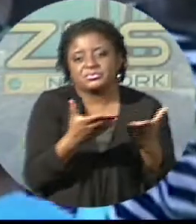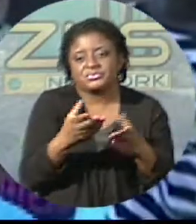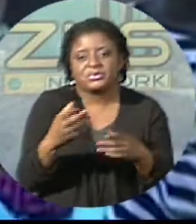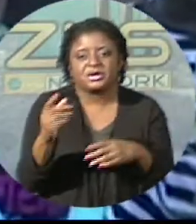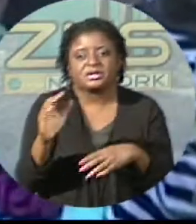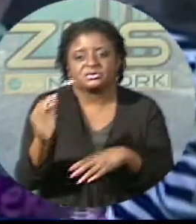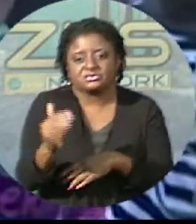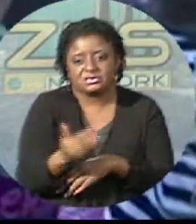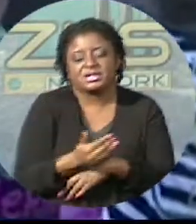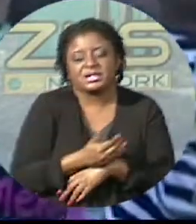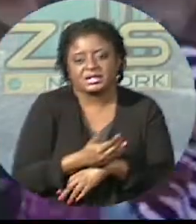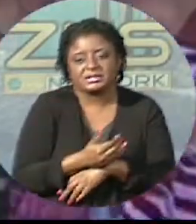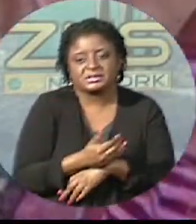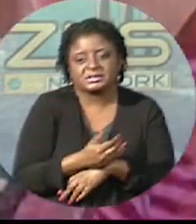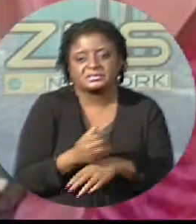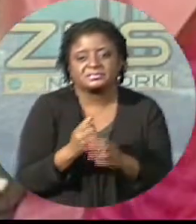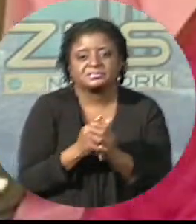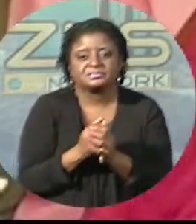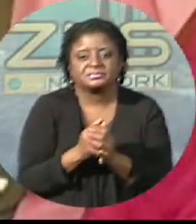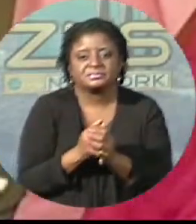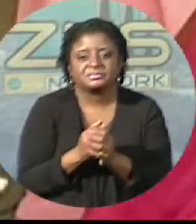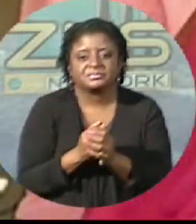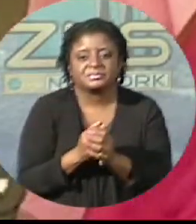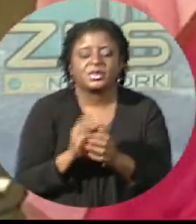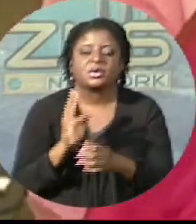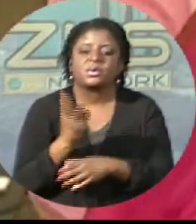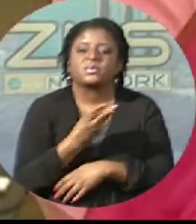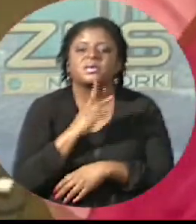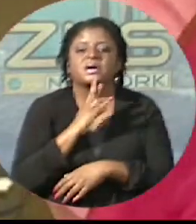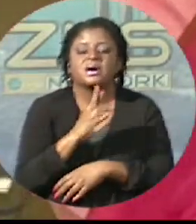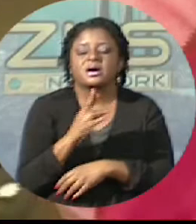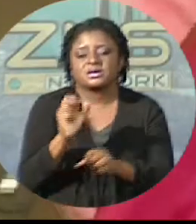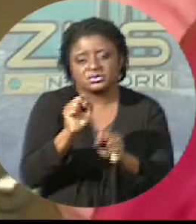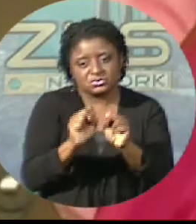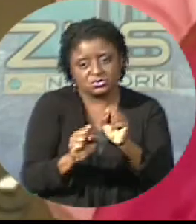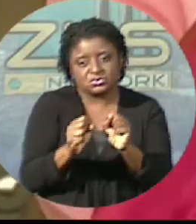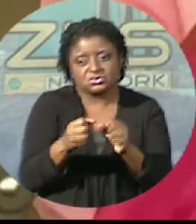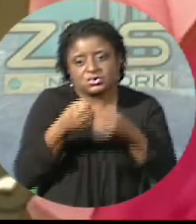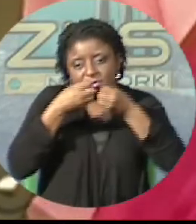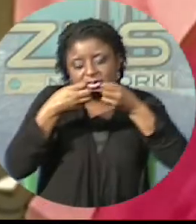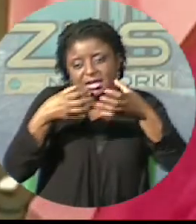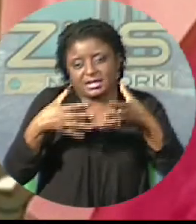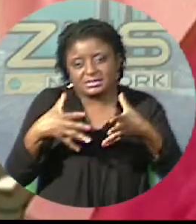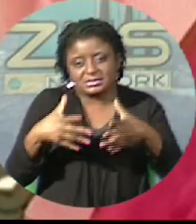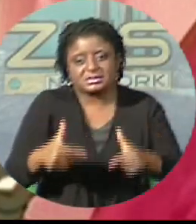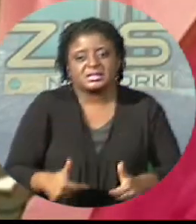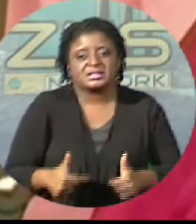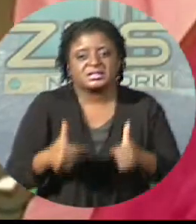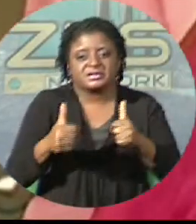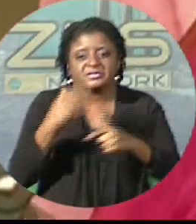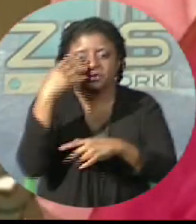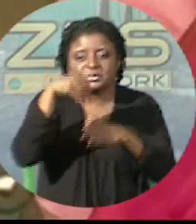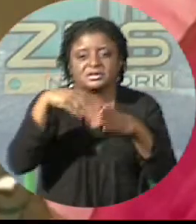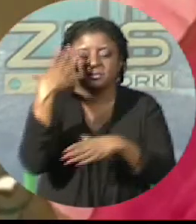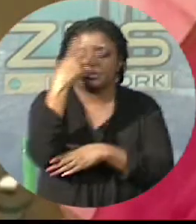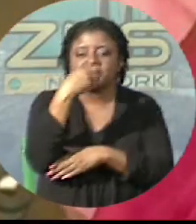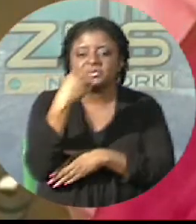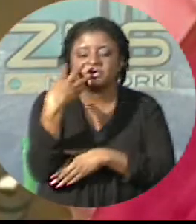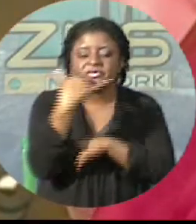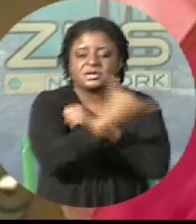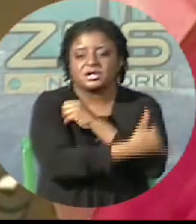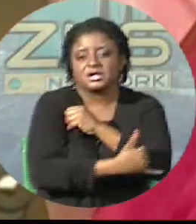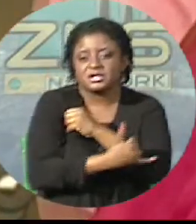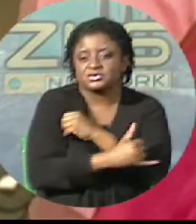one another. We are so blessed to live in a beautiful country like the Bahamas.